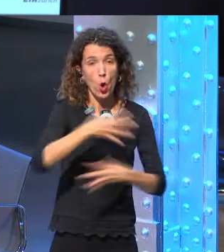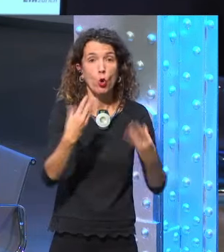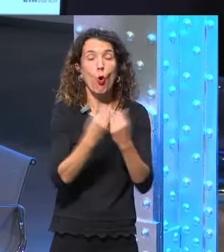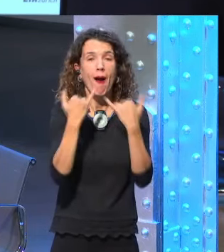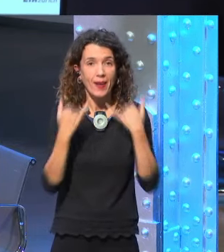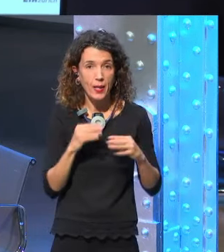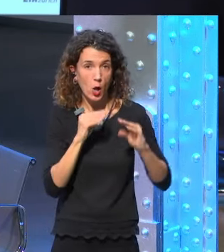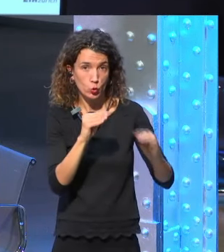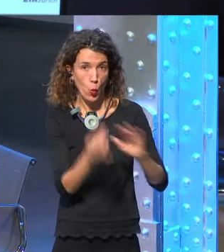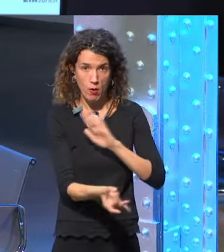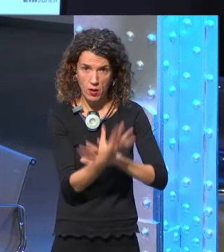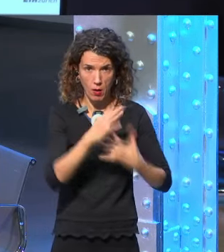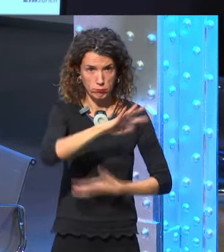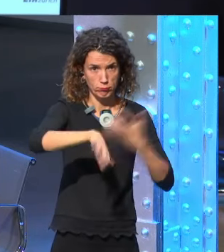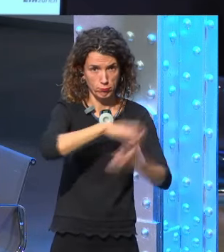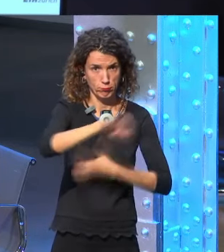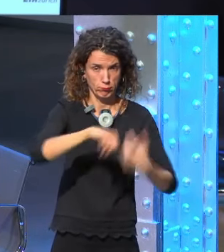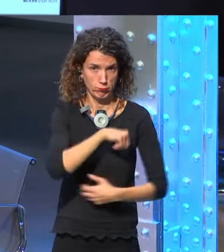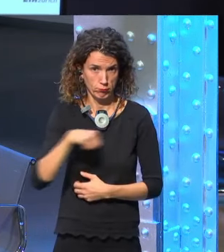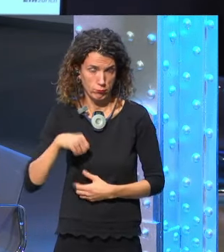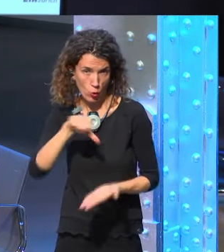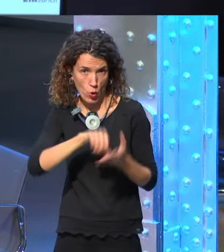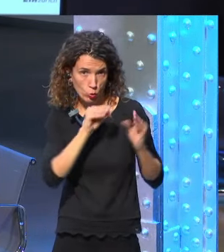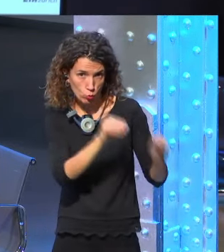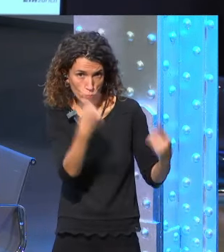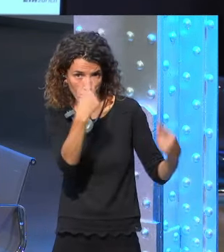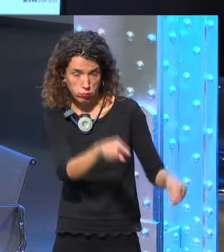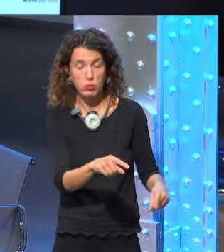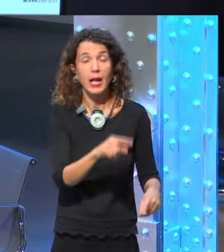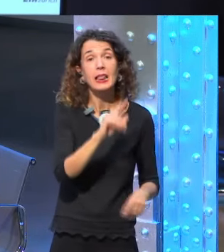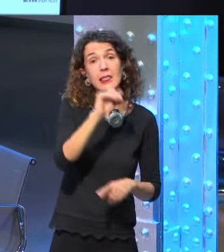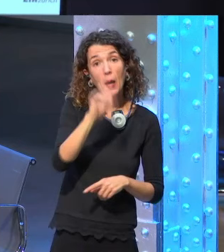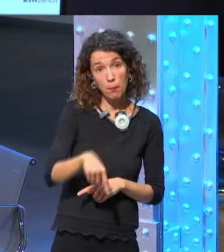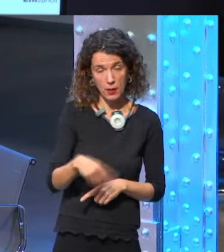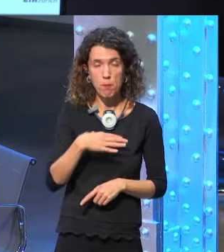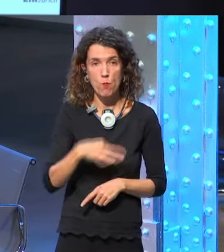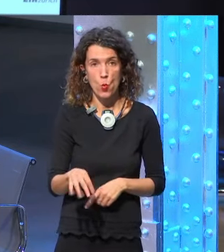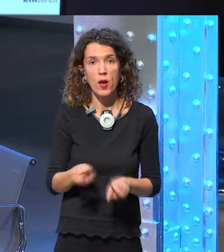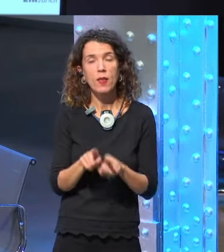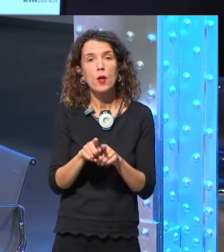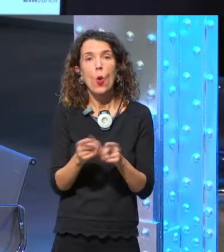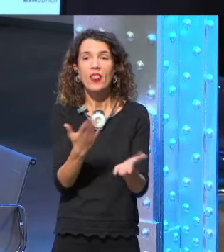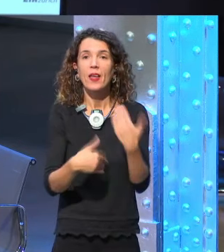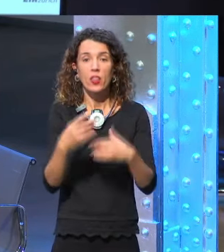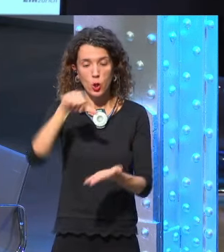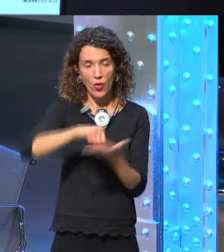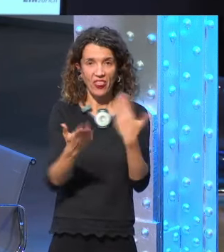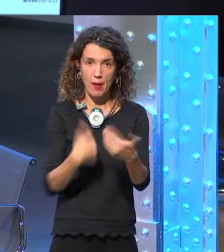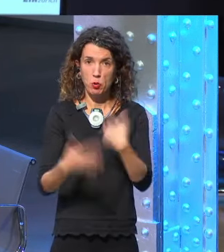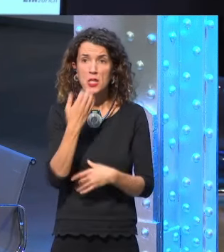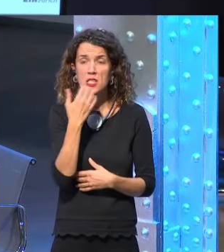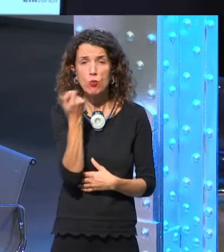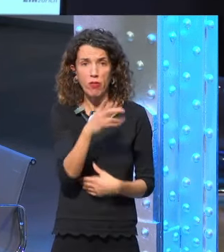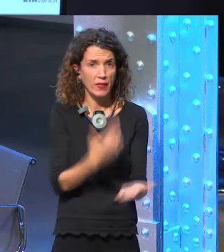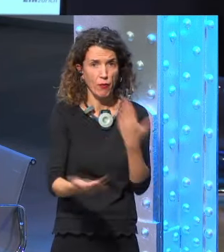And that's on the one hand side. On the other hand side, you could also take down the city if you don't need it anymore. So the idea is, well, you build